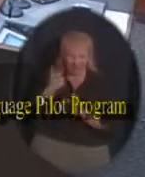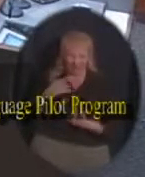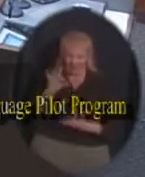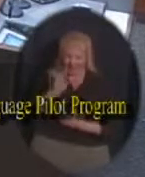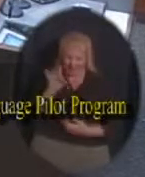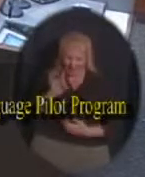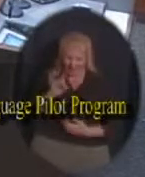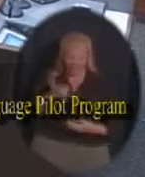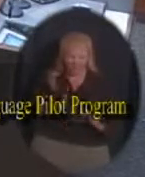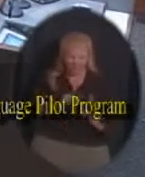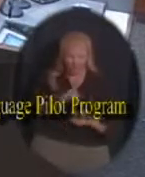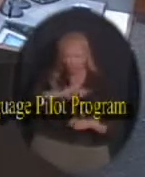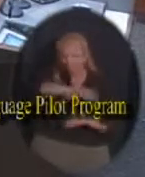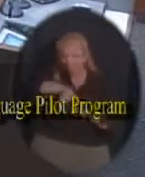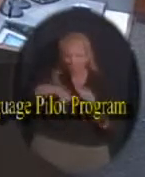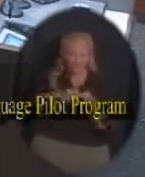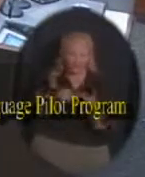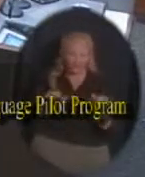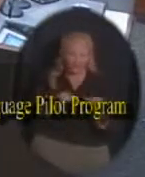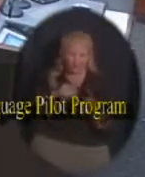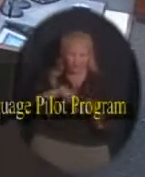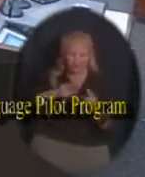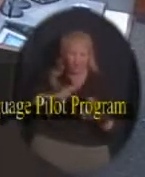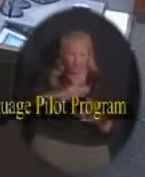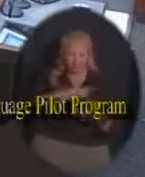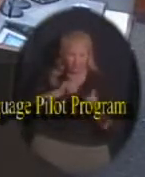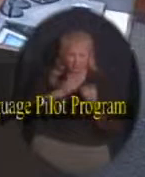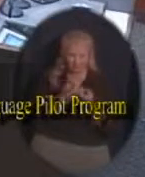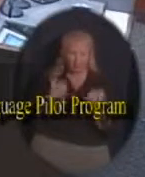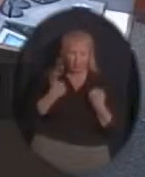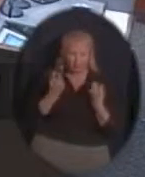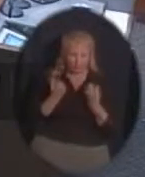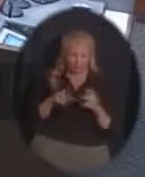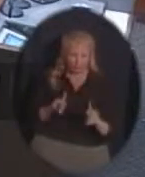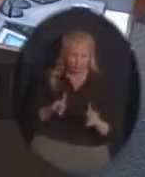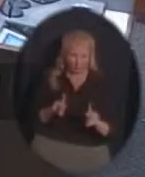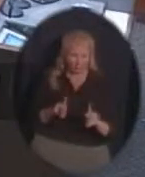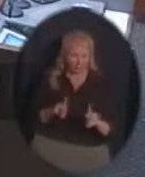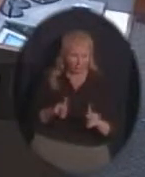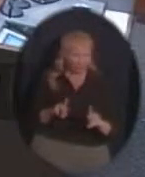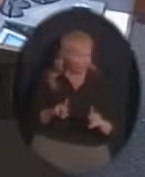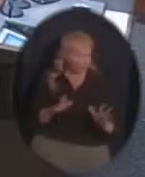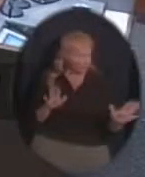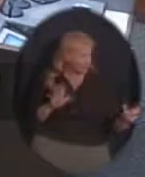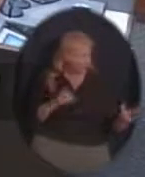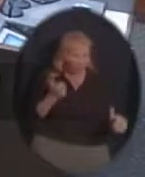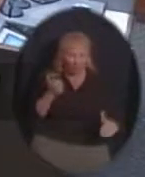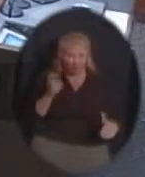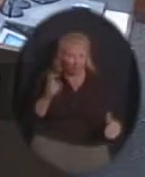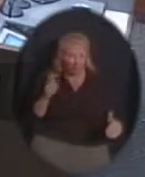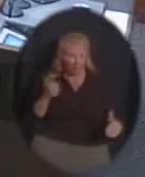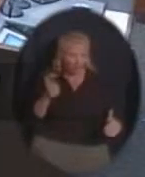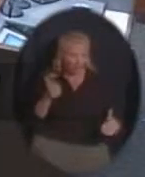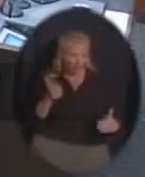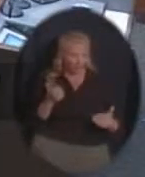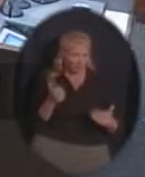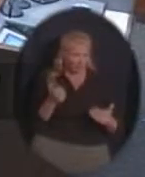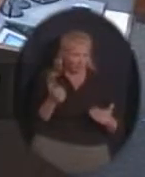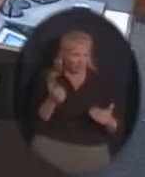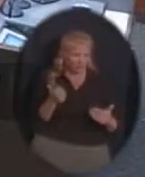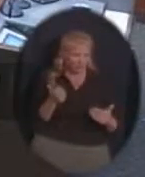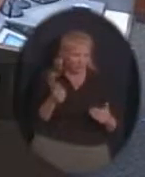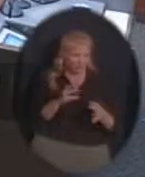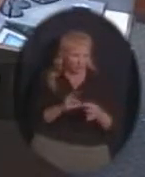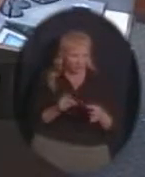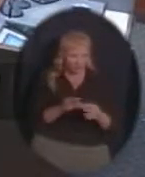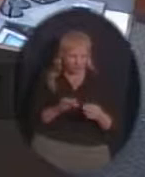Sorry, Ms. Ashley, unless there's other comments. I would just like to say, you know, we're still talking about a